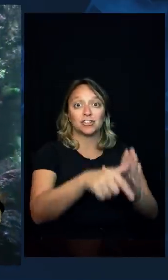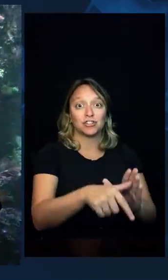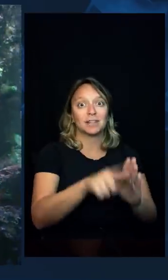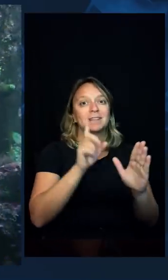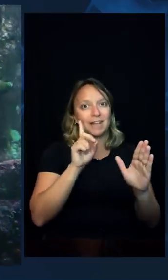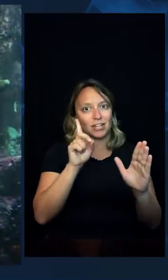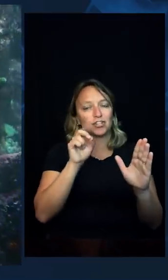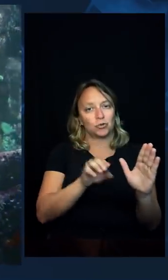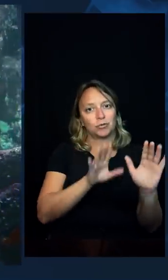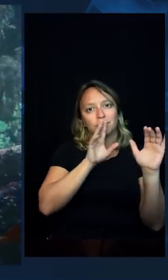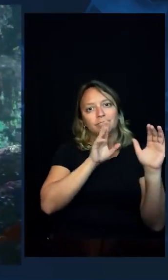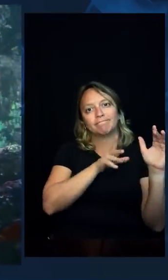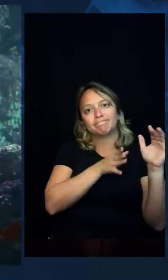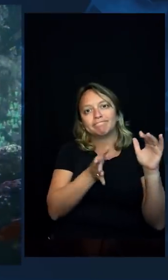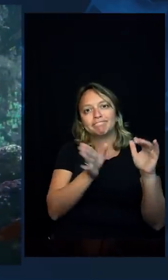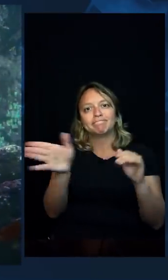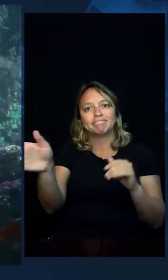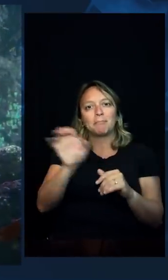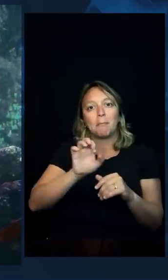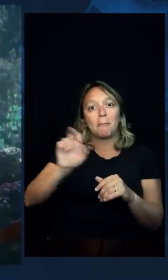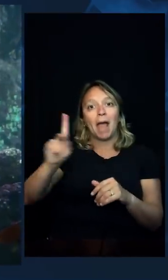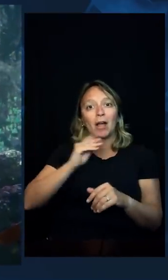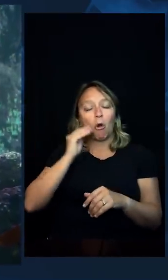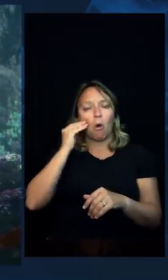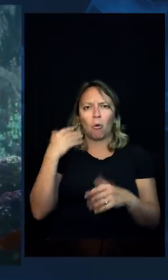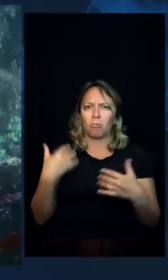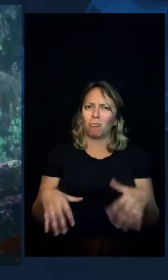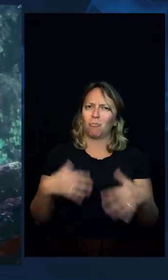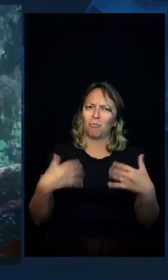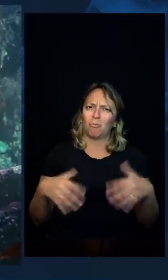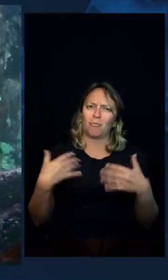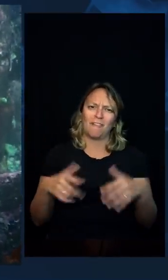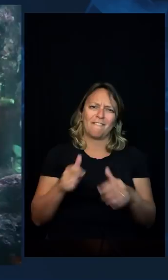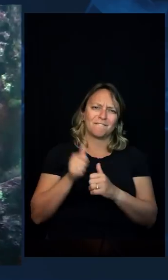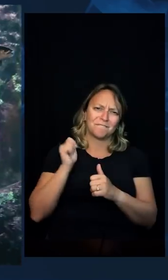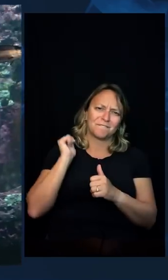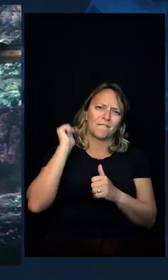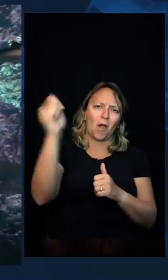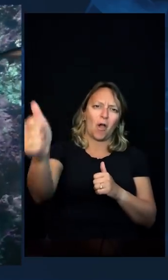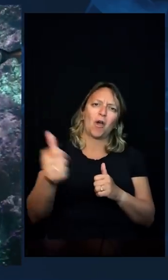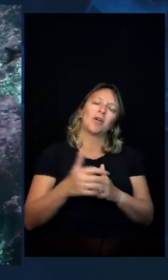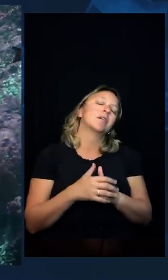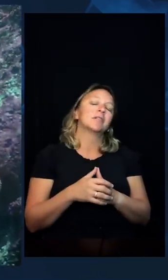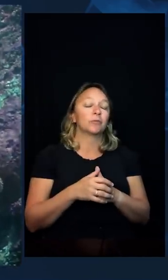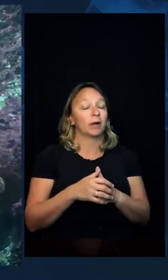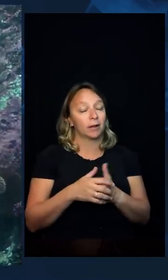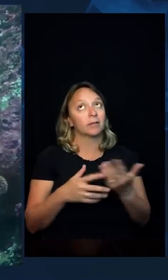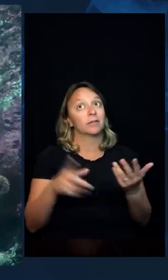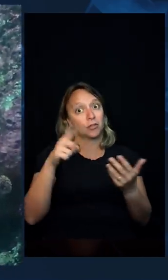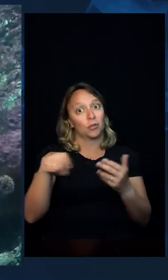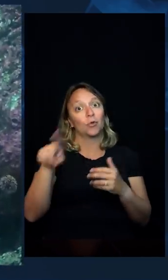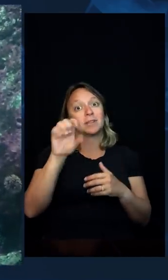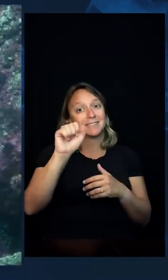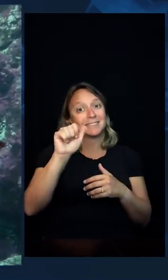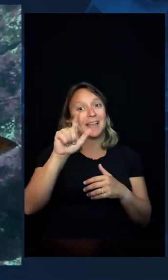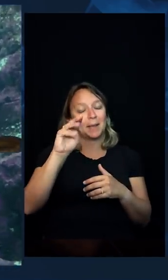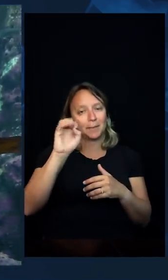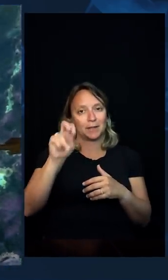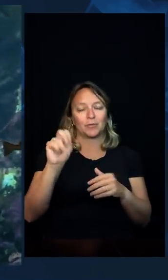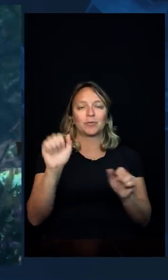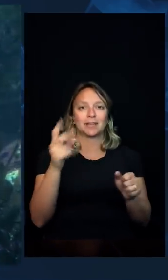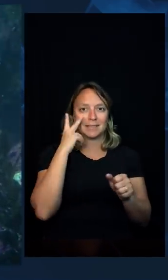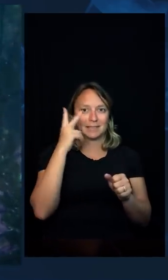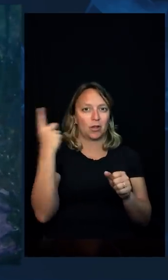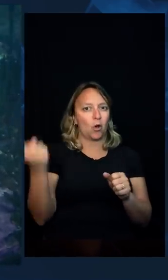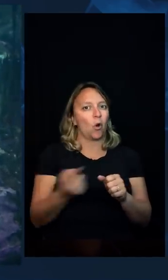home. Wow, quite the marathon swimmers. Well, those salmon we can see are always on the go.